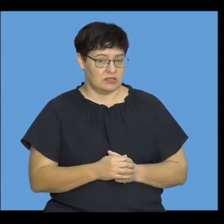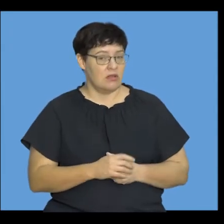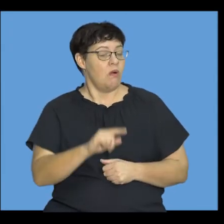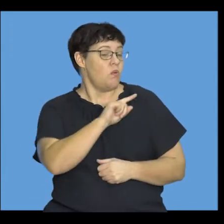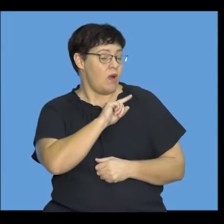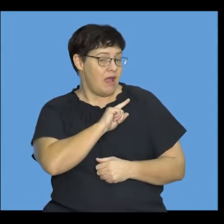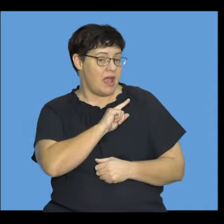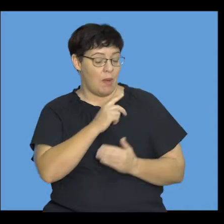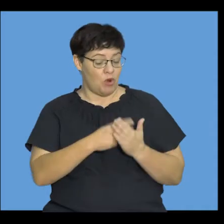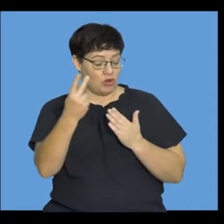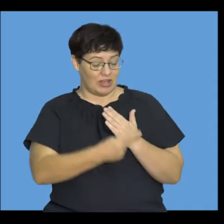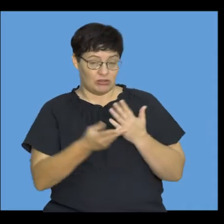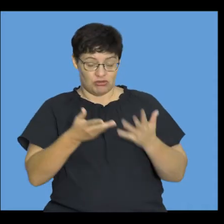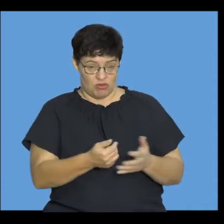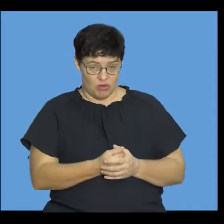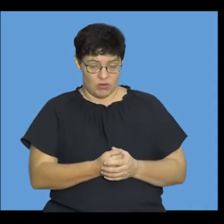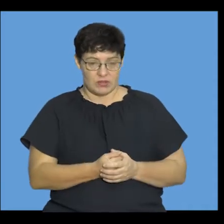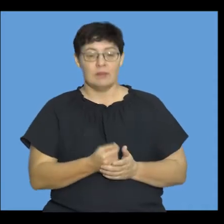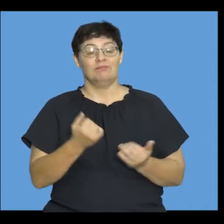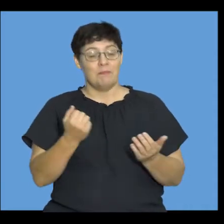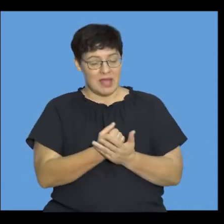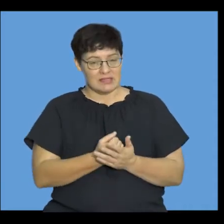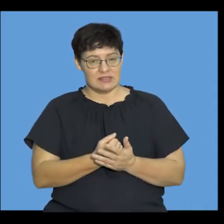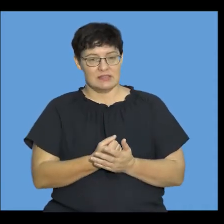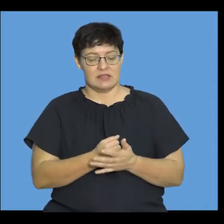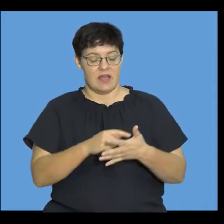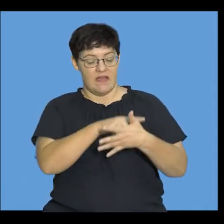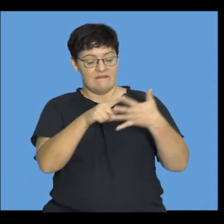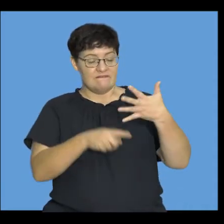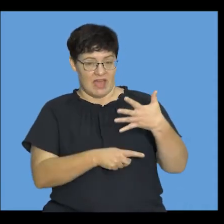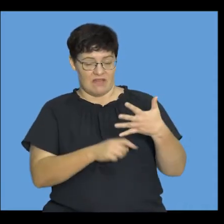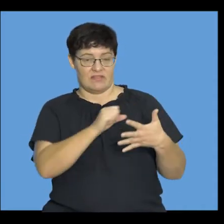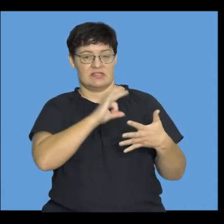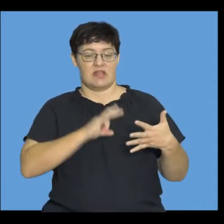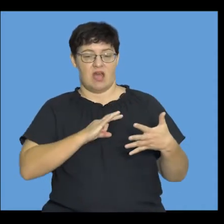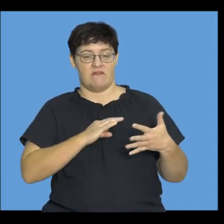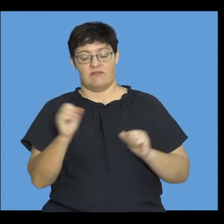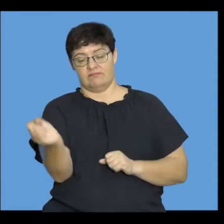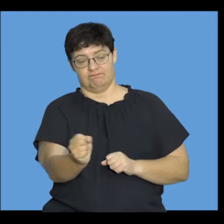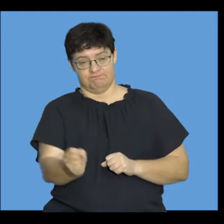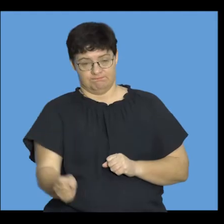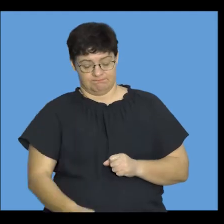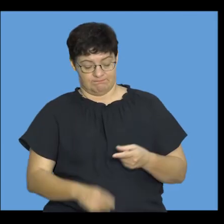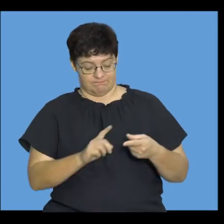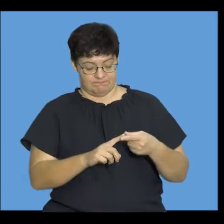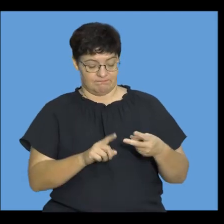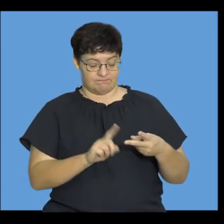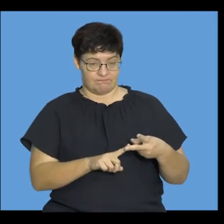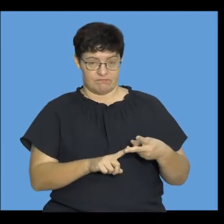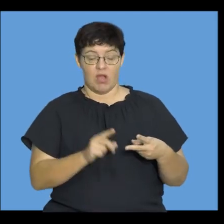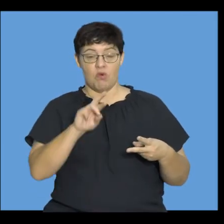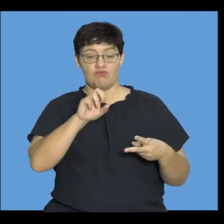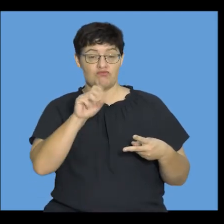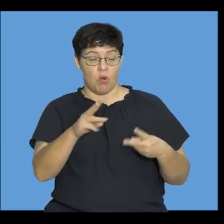So what does she do now? Because of the nature of the project, she has to employ 5 extra